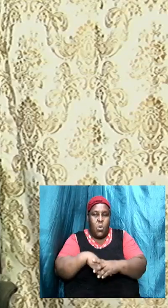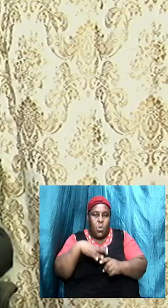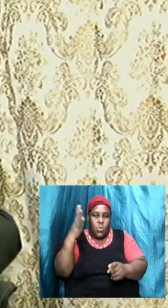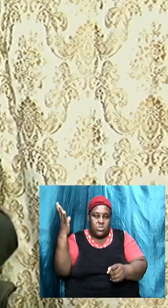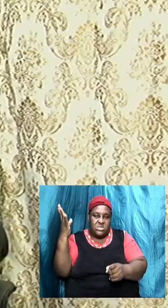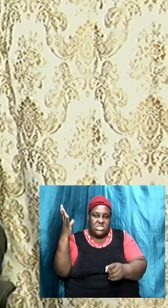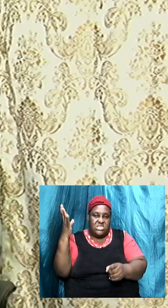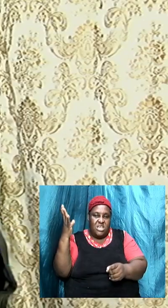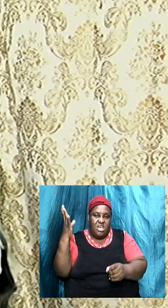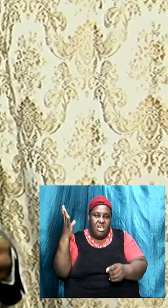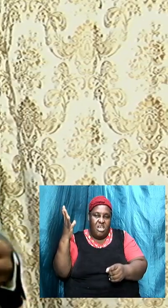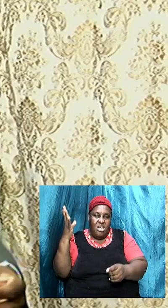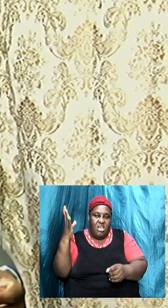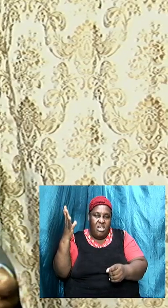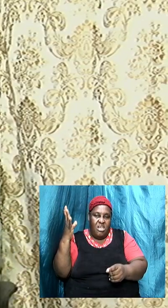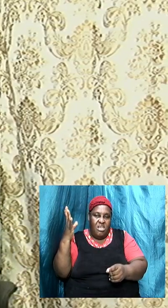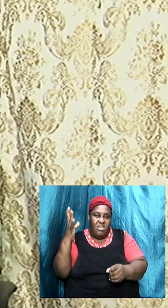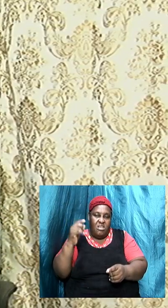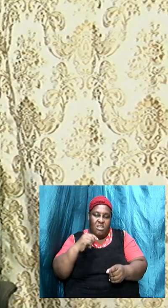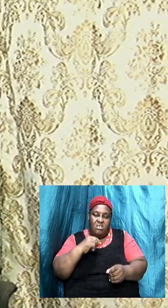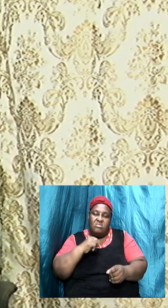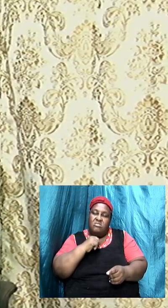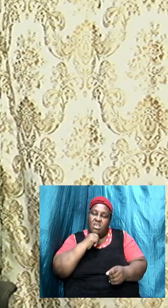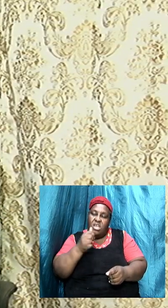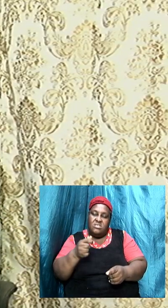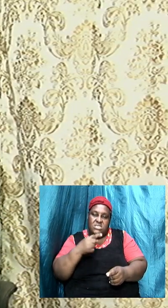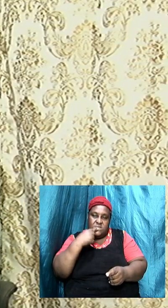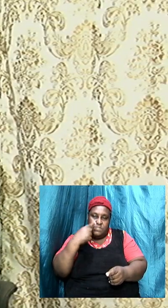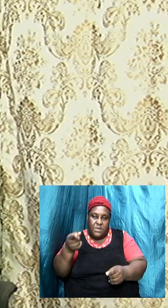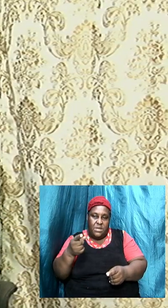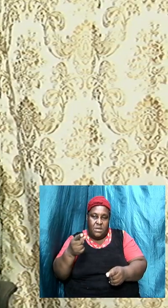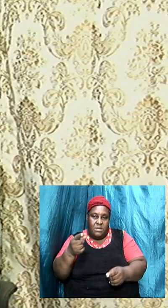outside or not mentioned in the Bible.